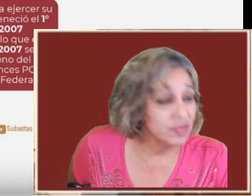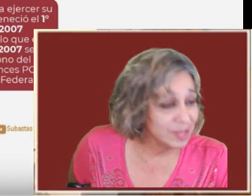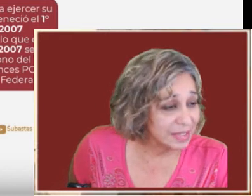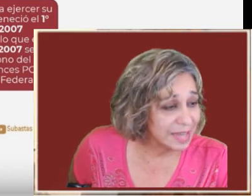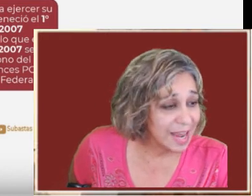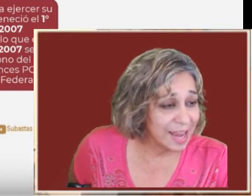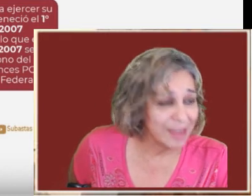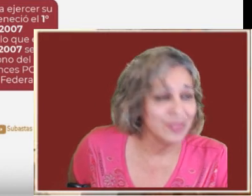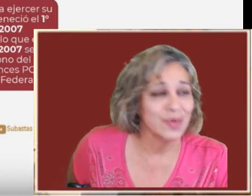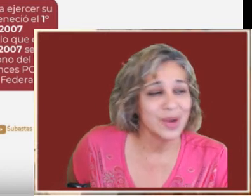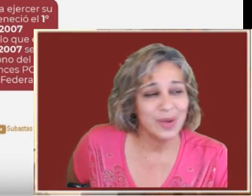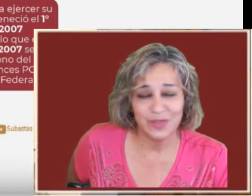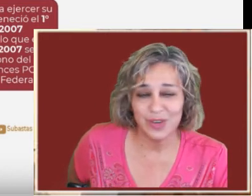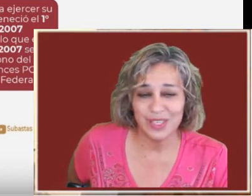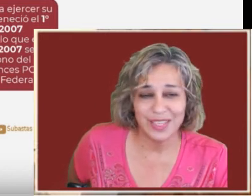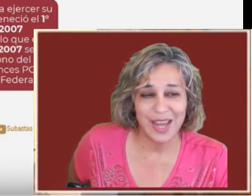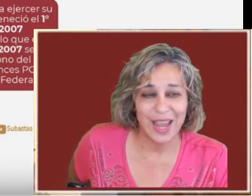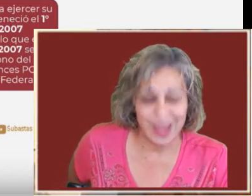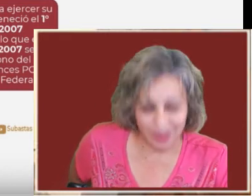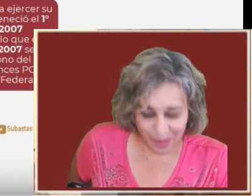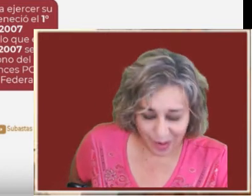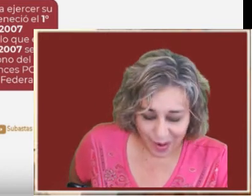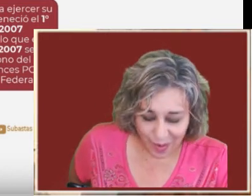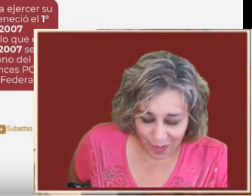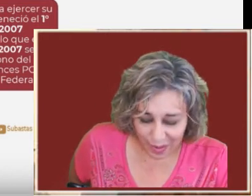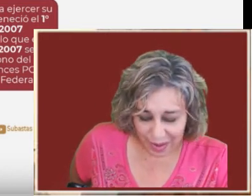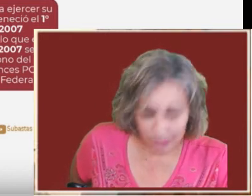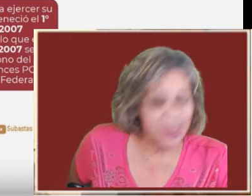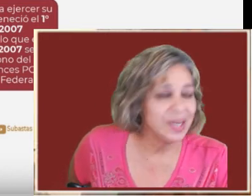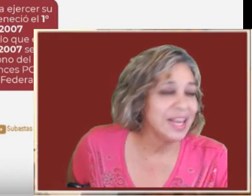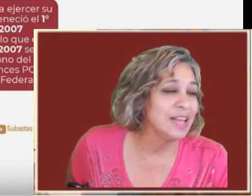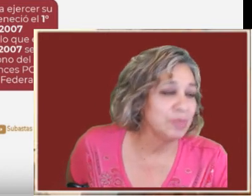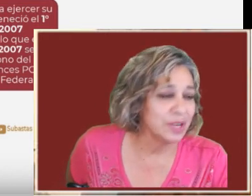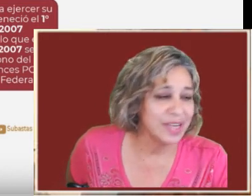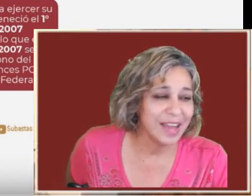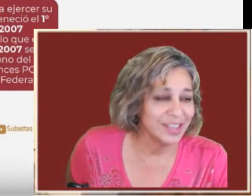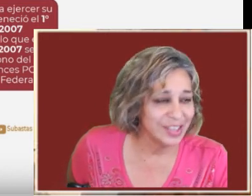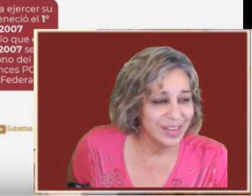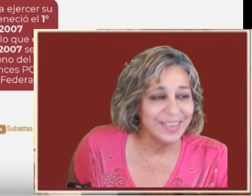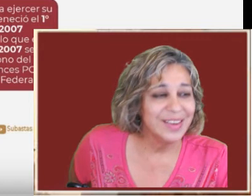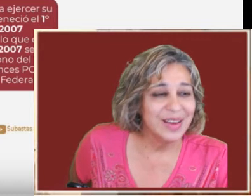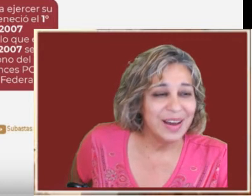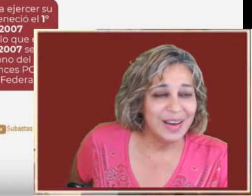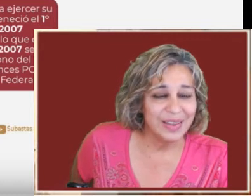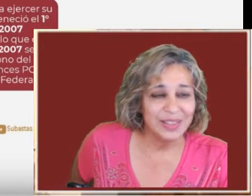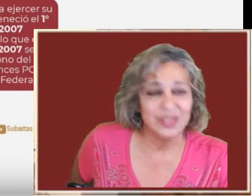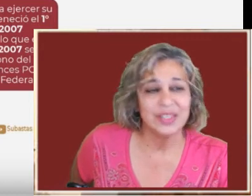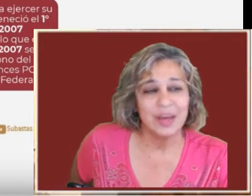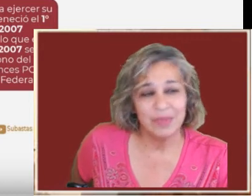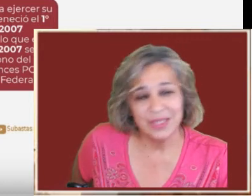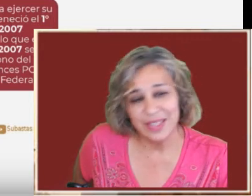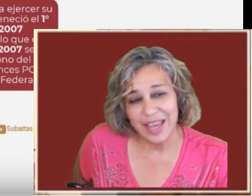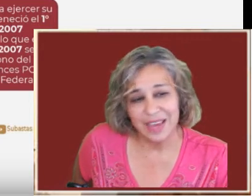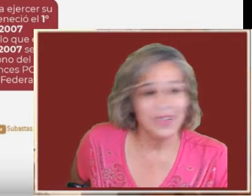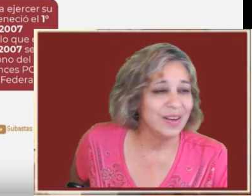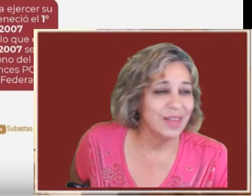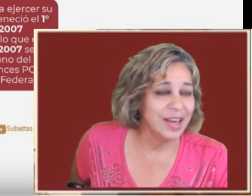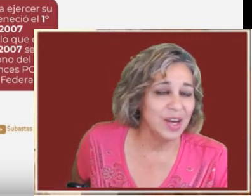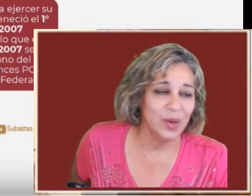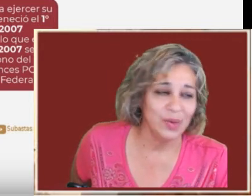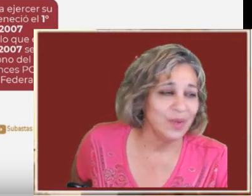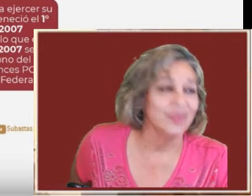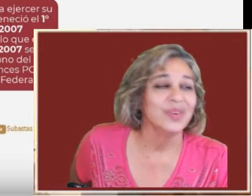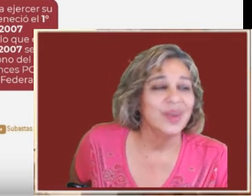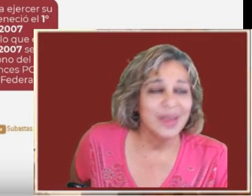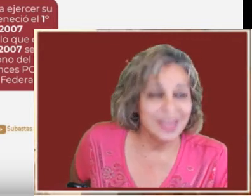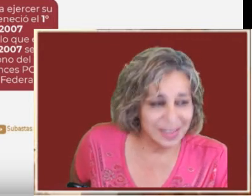honor the stay, the request for a stay or legal protection to stop the sale and all that.